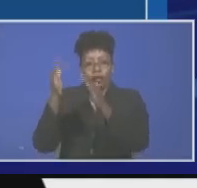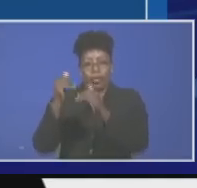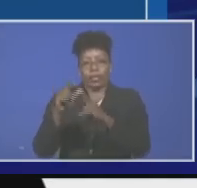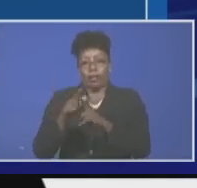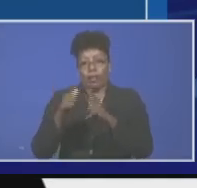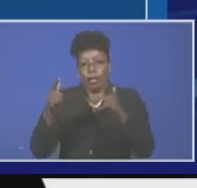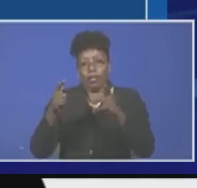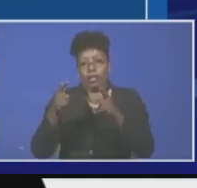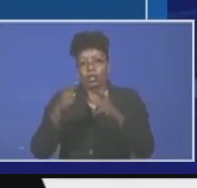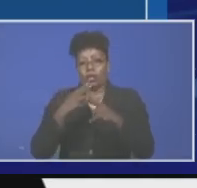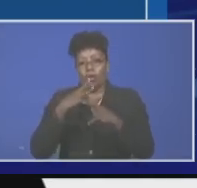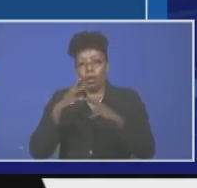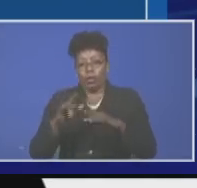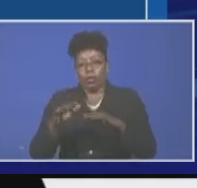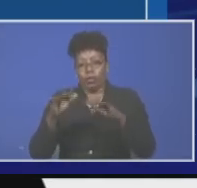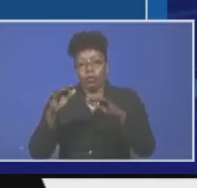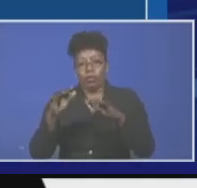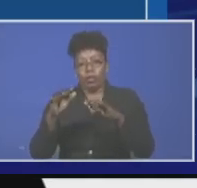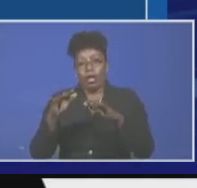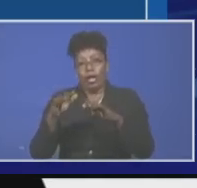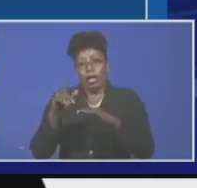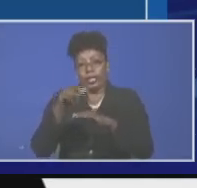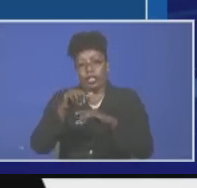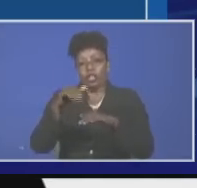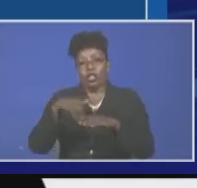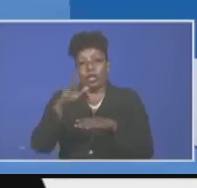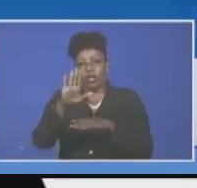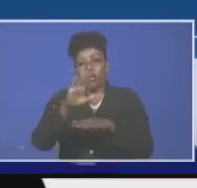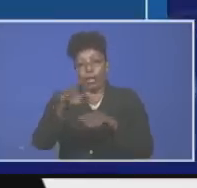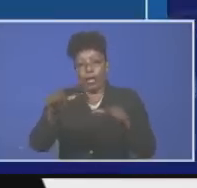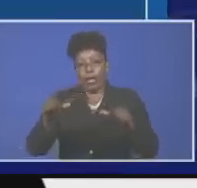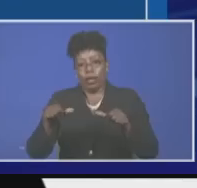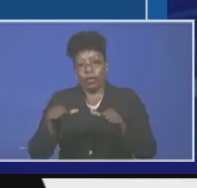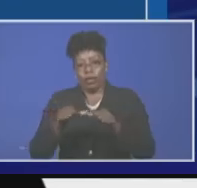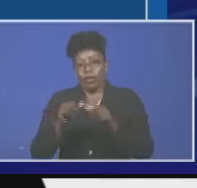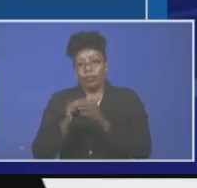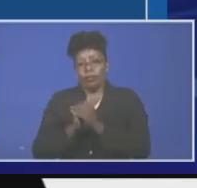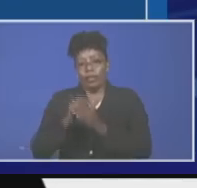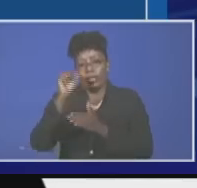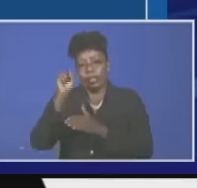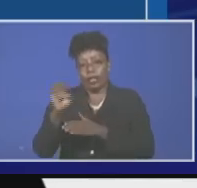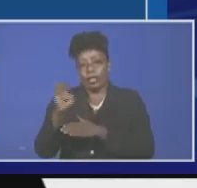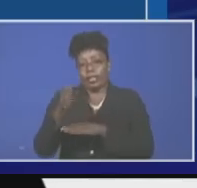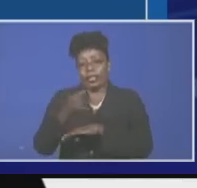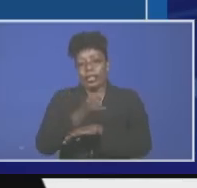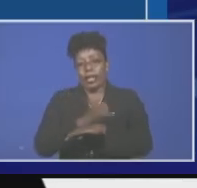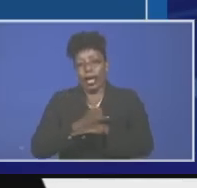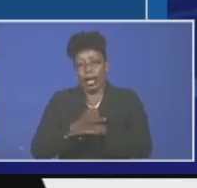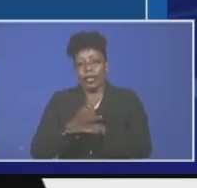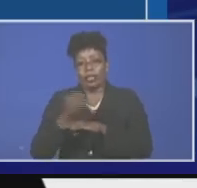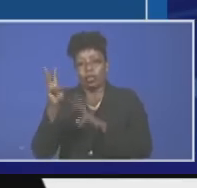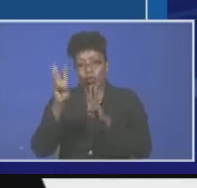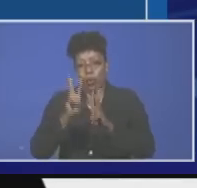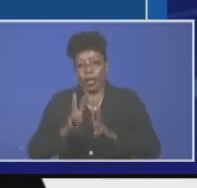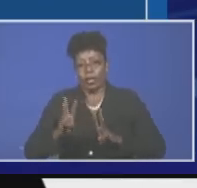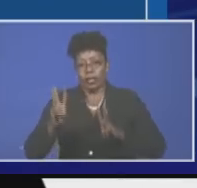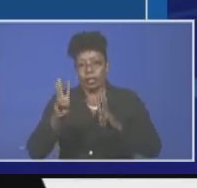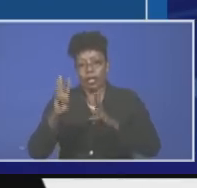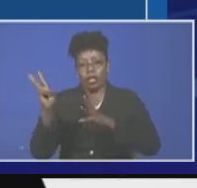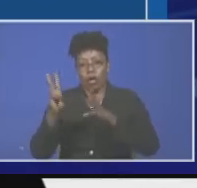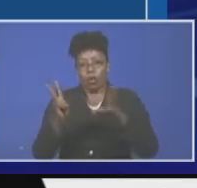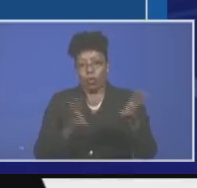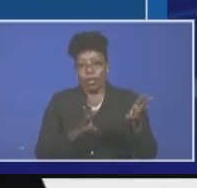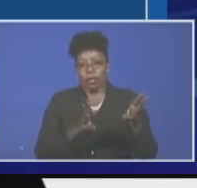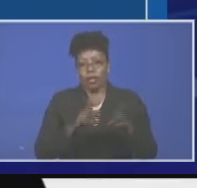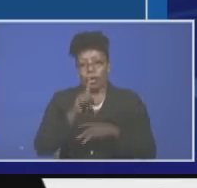way into the area. Low tide 3:46 in the afternoon. For the central and southeastern islands on Wednesday, light and variable winds,